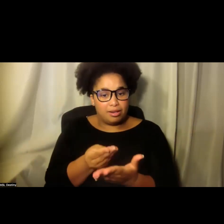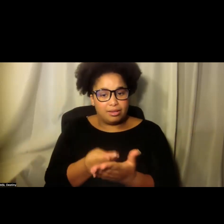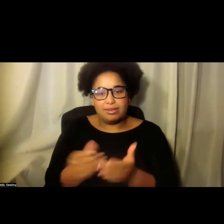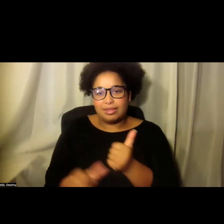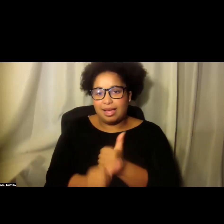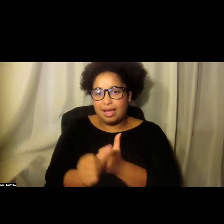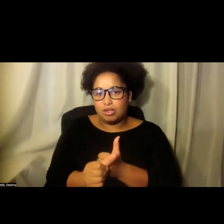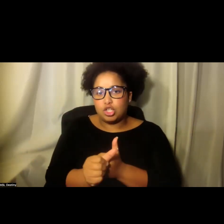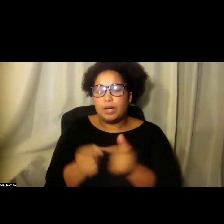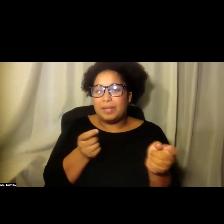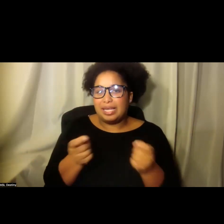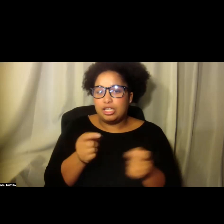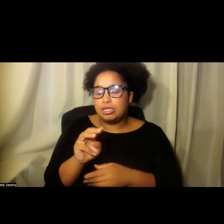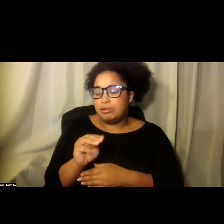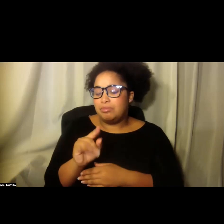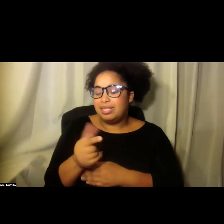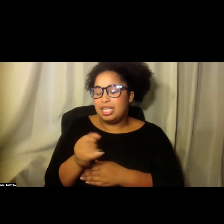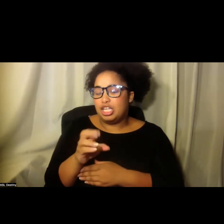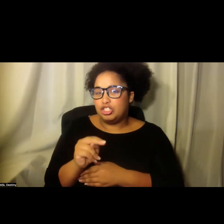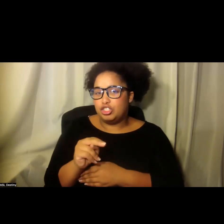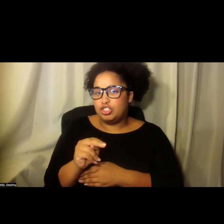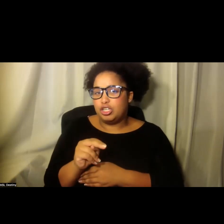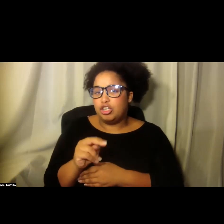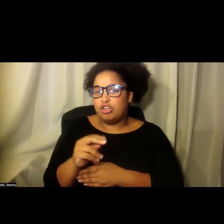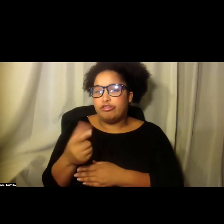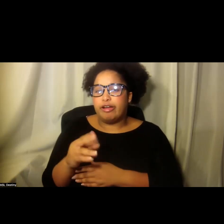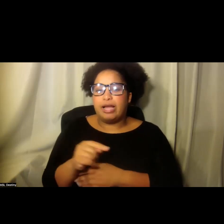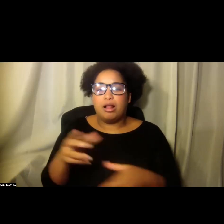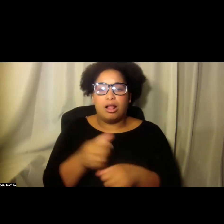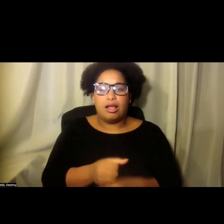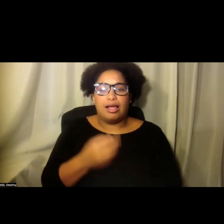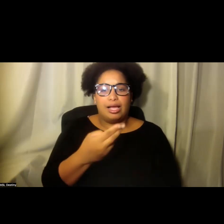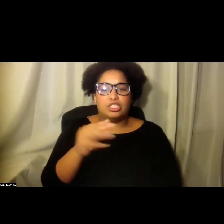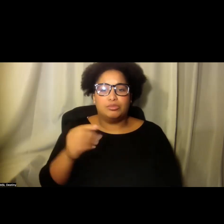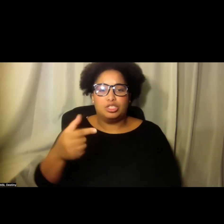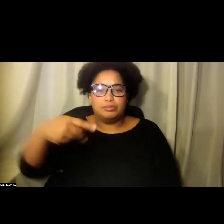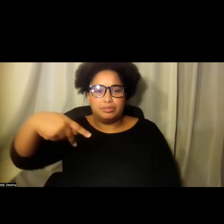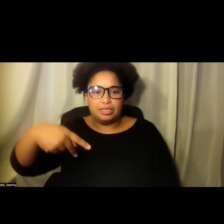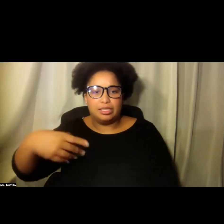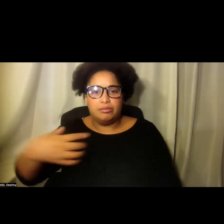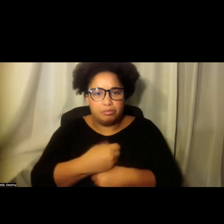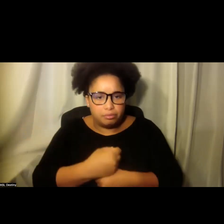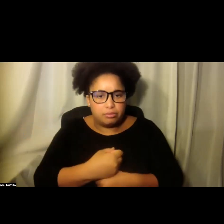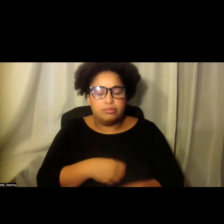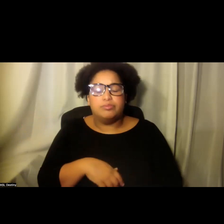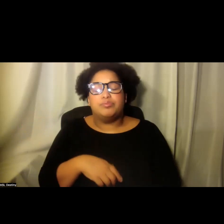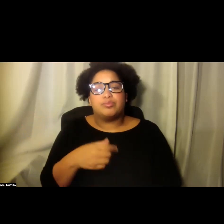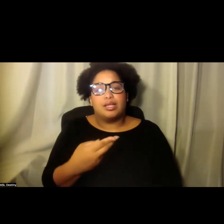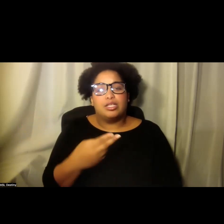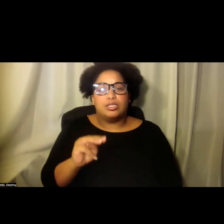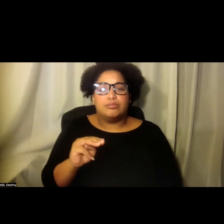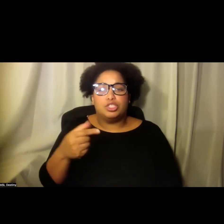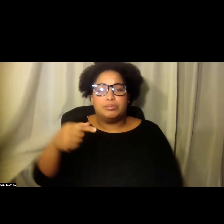Hazard Mitigation Grant Program, and what we call HMGP for short, for a reason, that's a mouthful. But HMGP